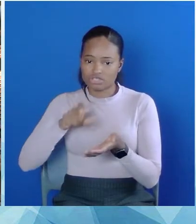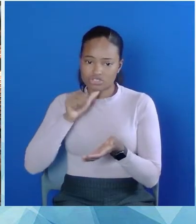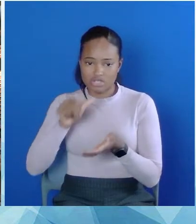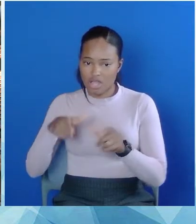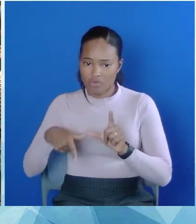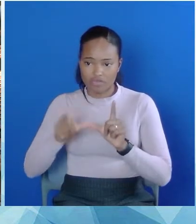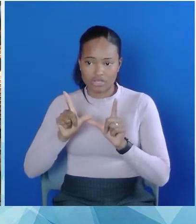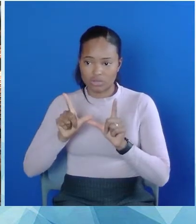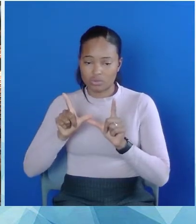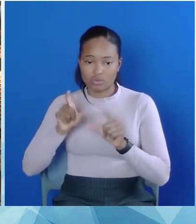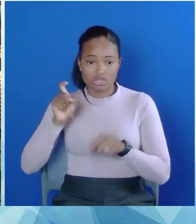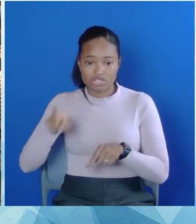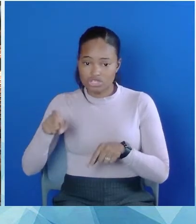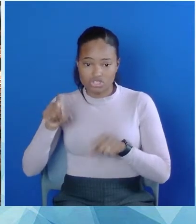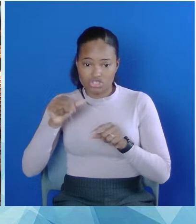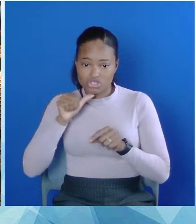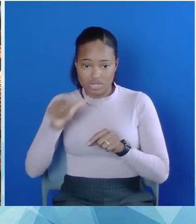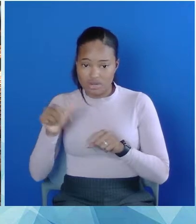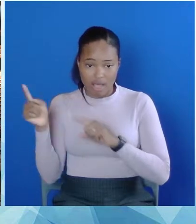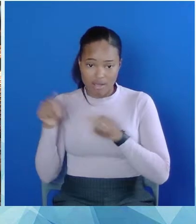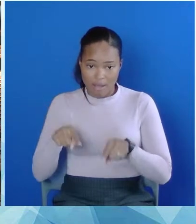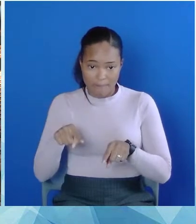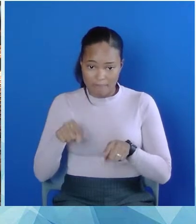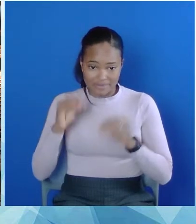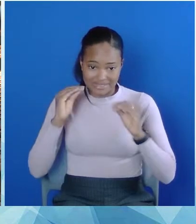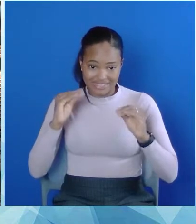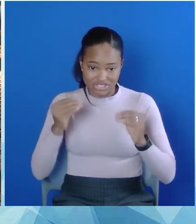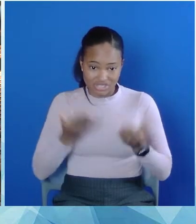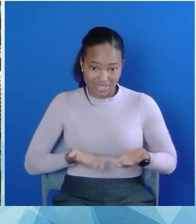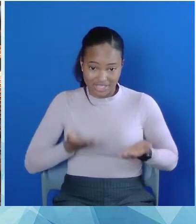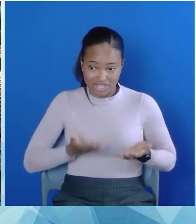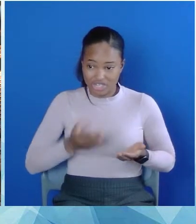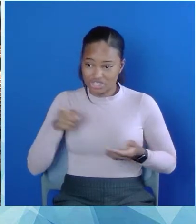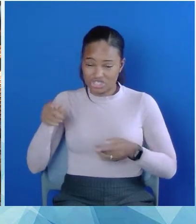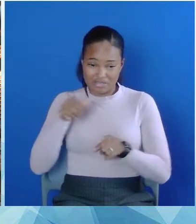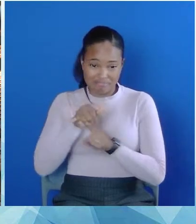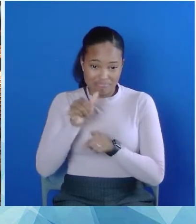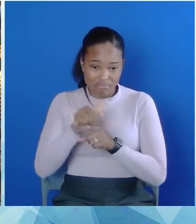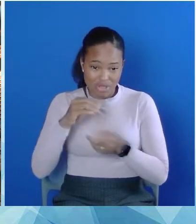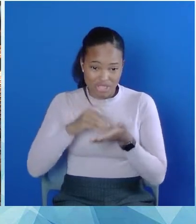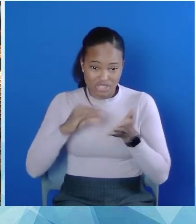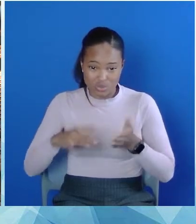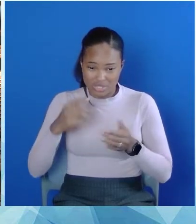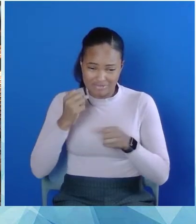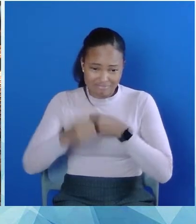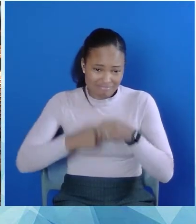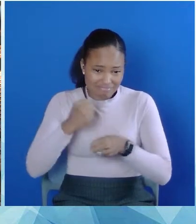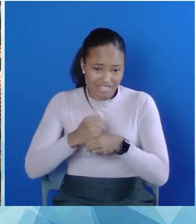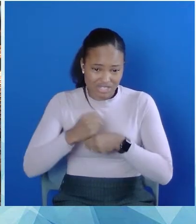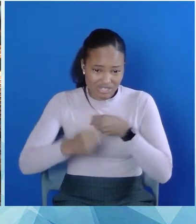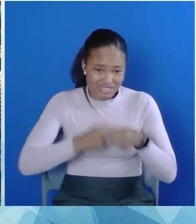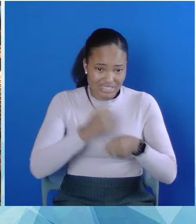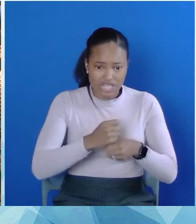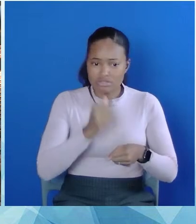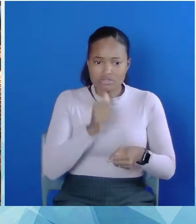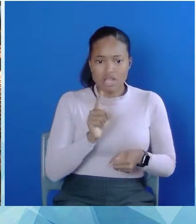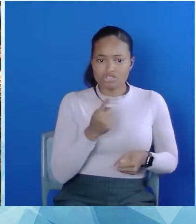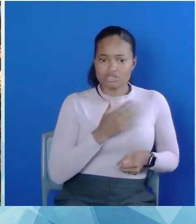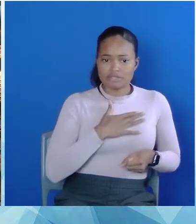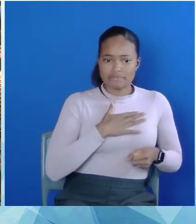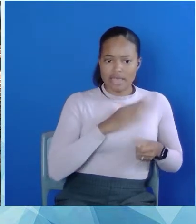this school. She is not safe. She has been bullying students for years, not just my child, but other children as well.